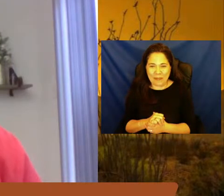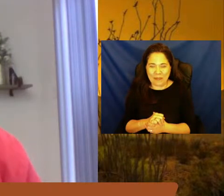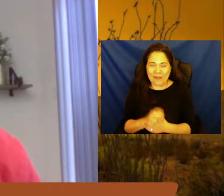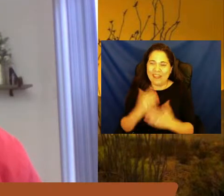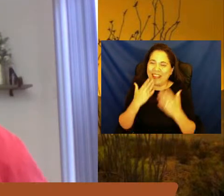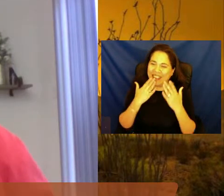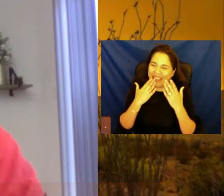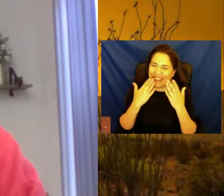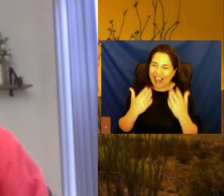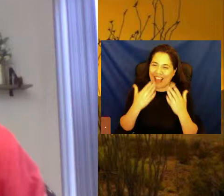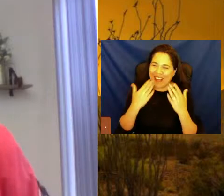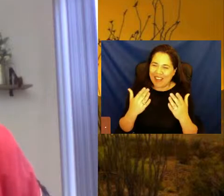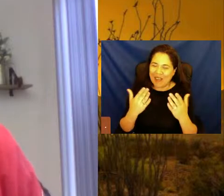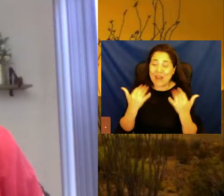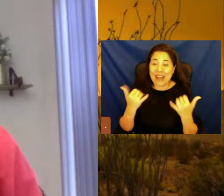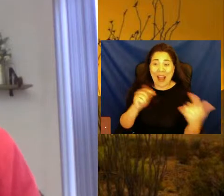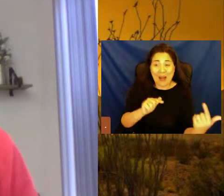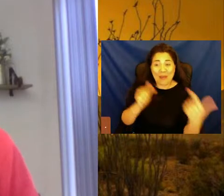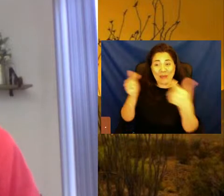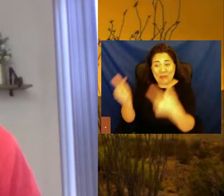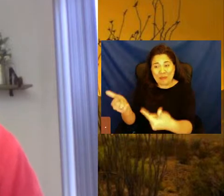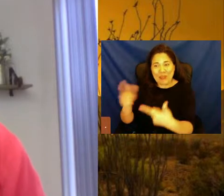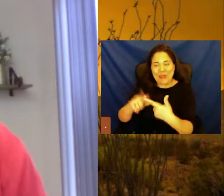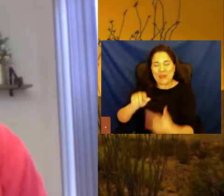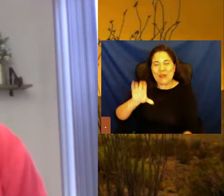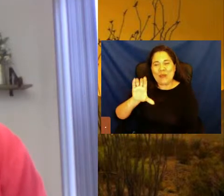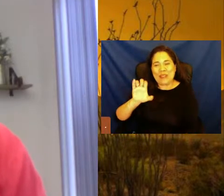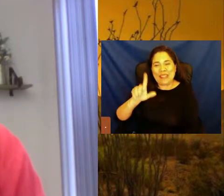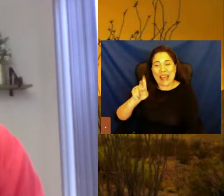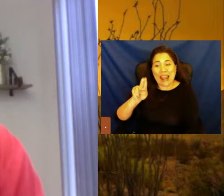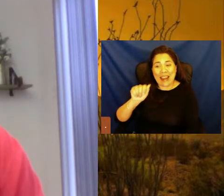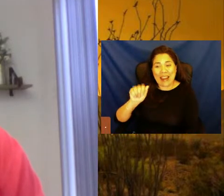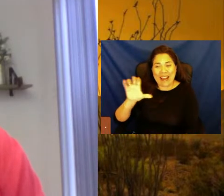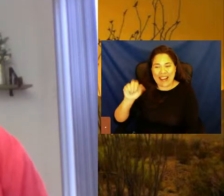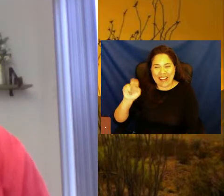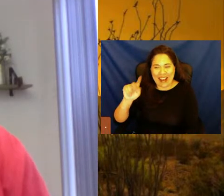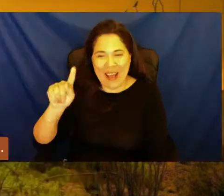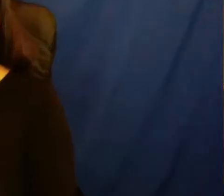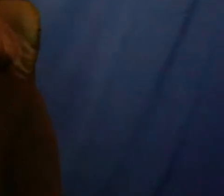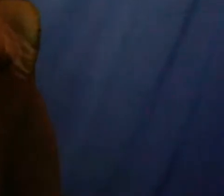Thank you all. Now I'll pass it off back to Selena Cantu.